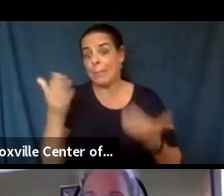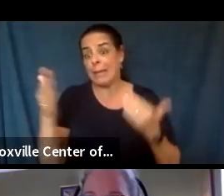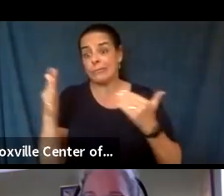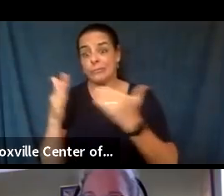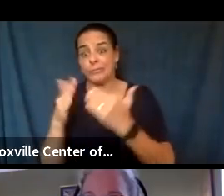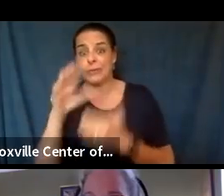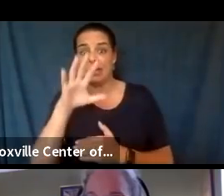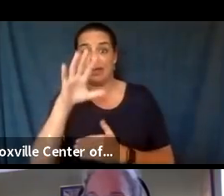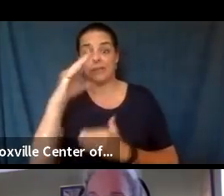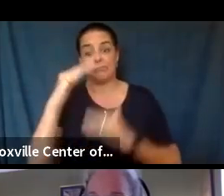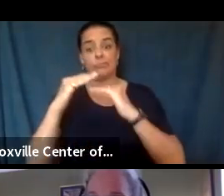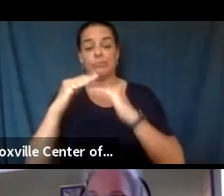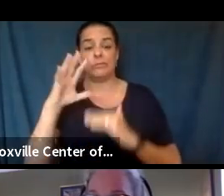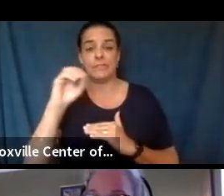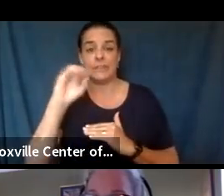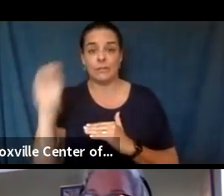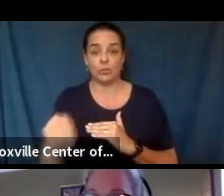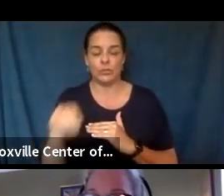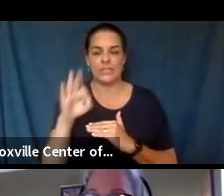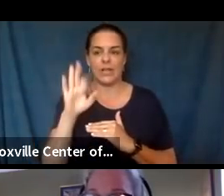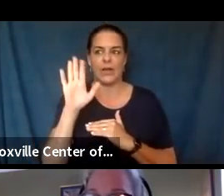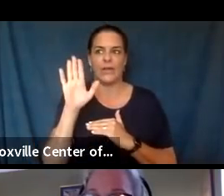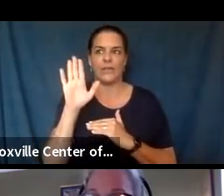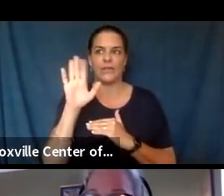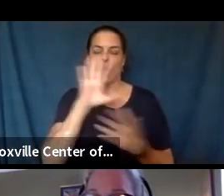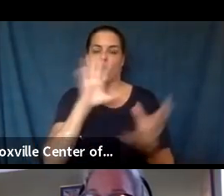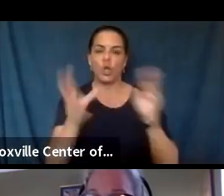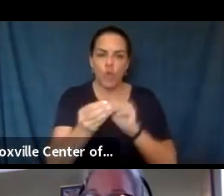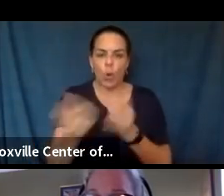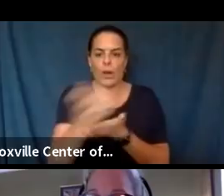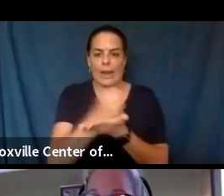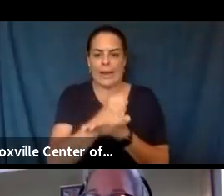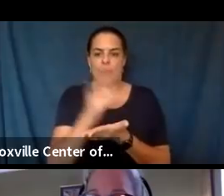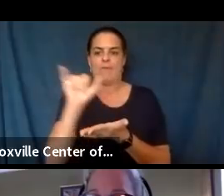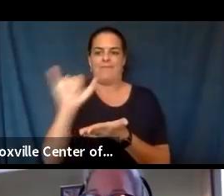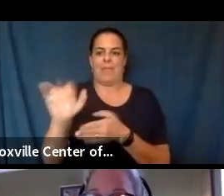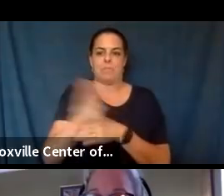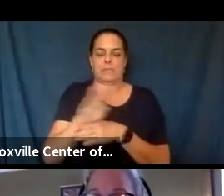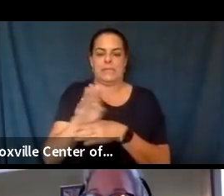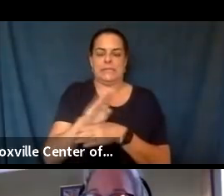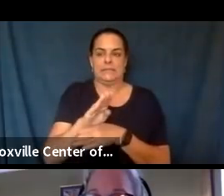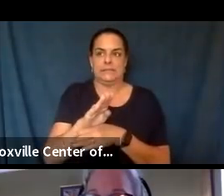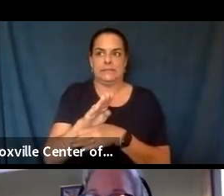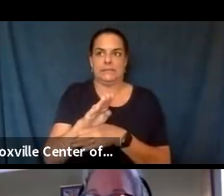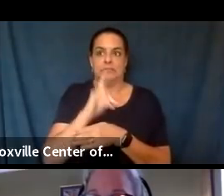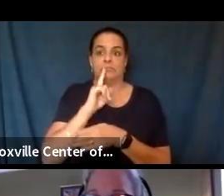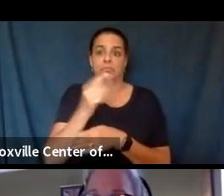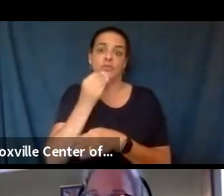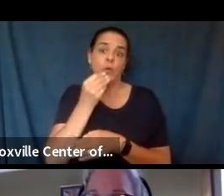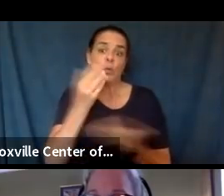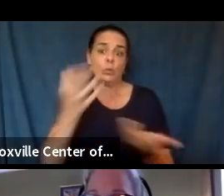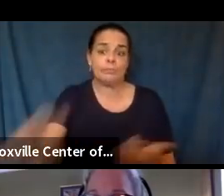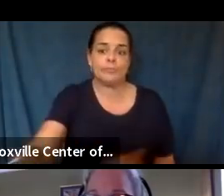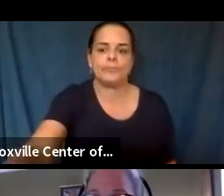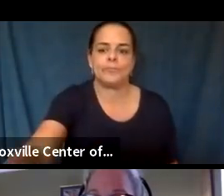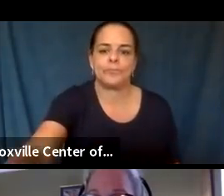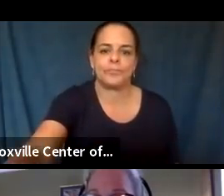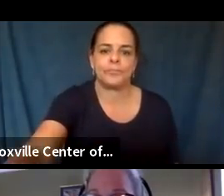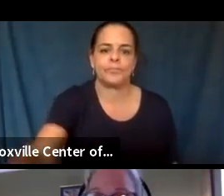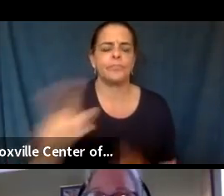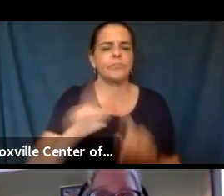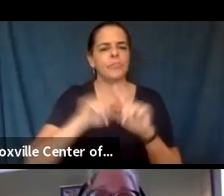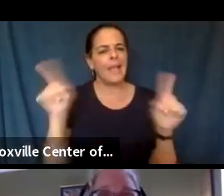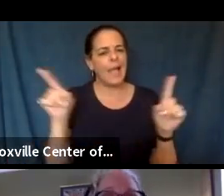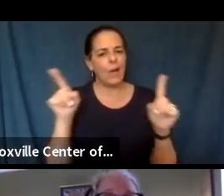of the total income of that entity being food. However, it's not